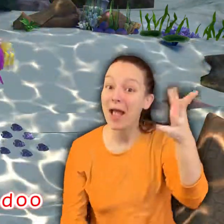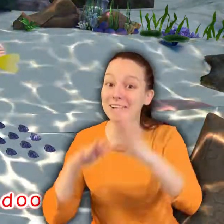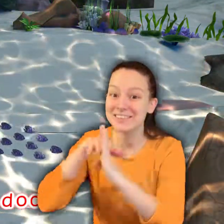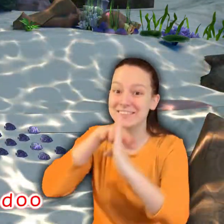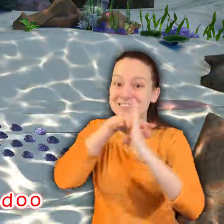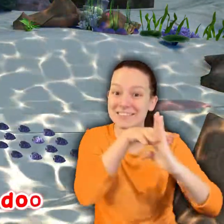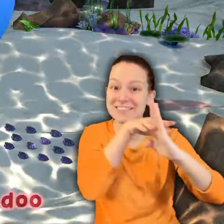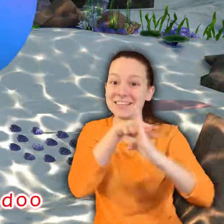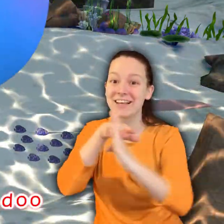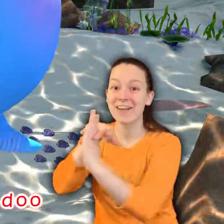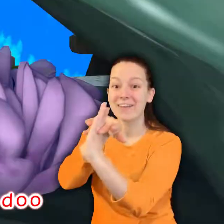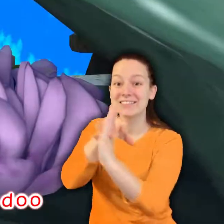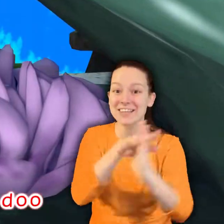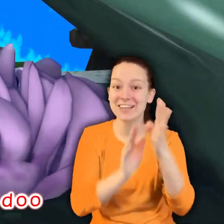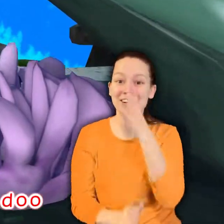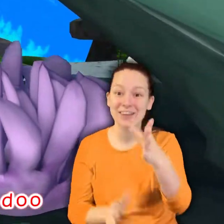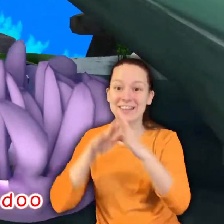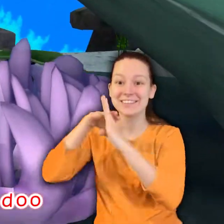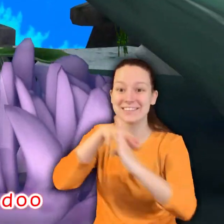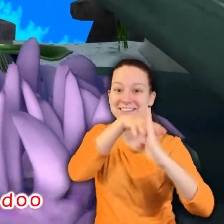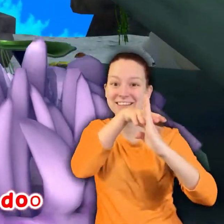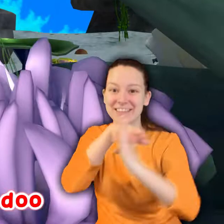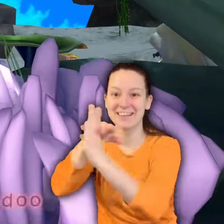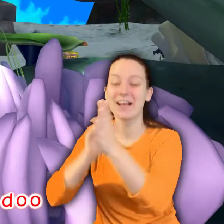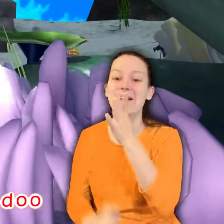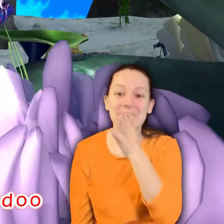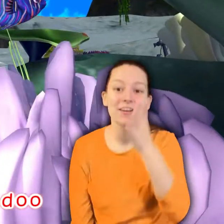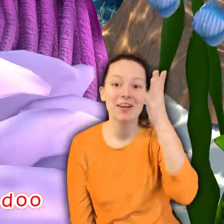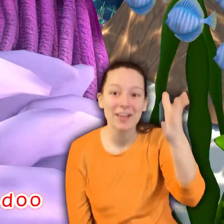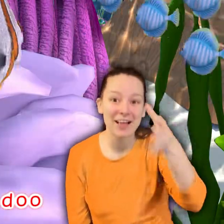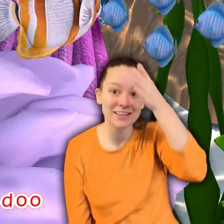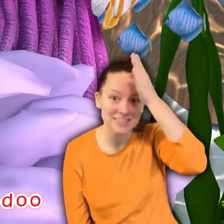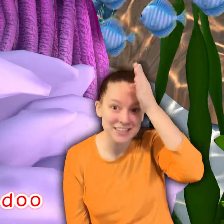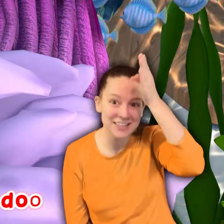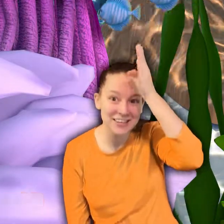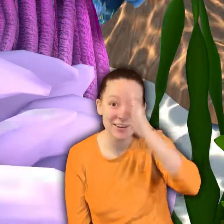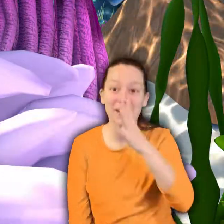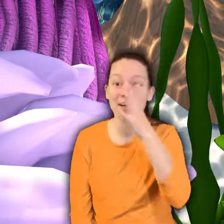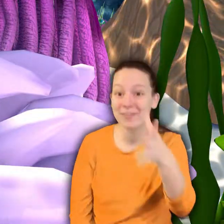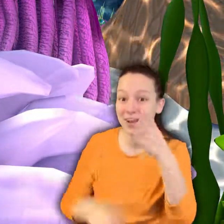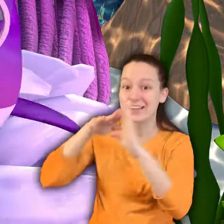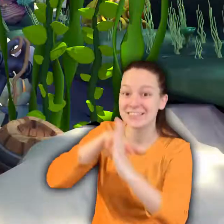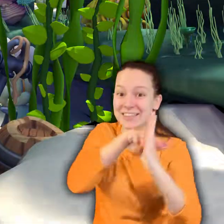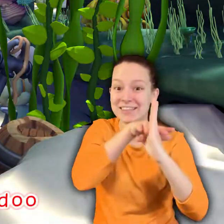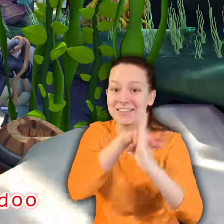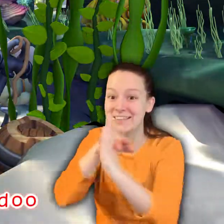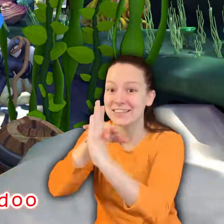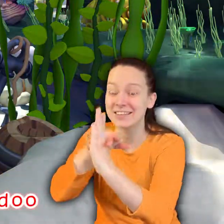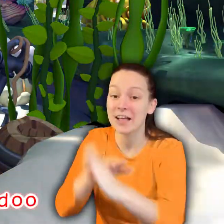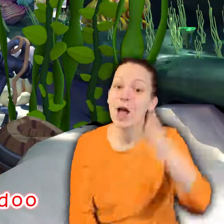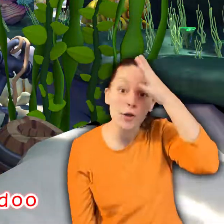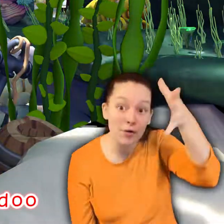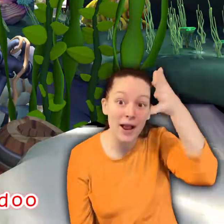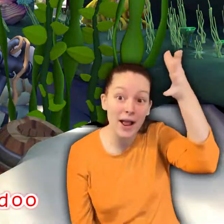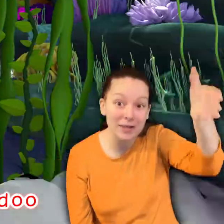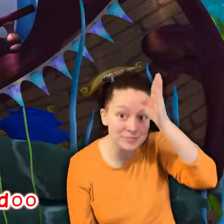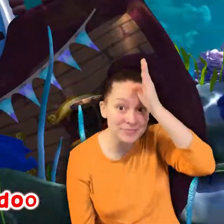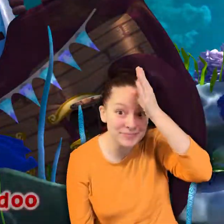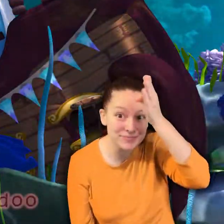shark. Grandma shark. Grandma shark. Grandma shark. Grandpa